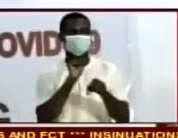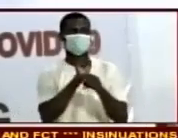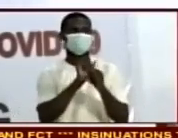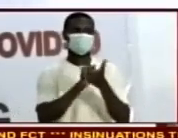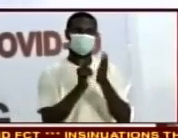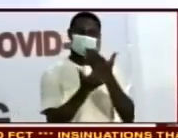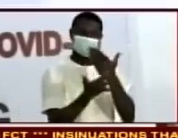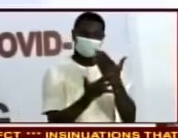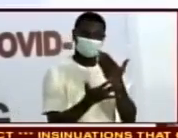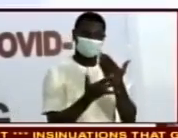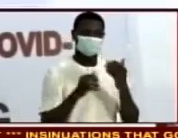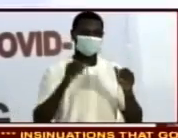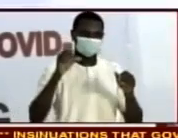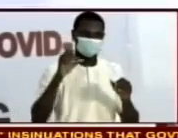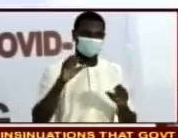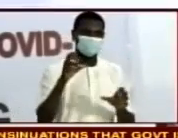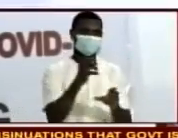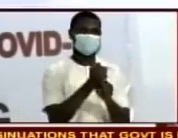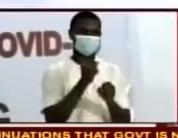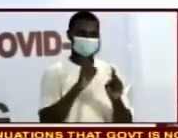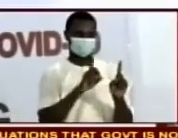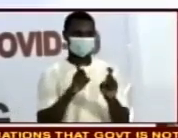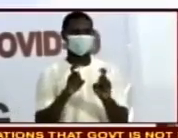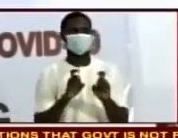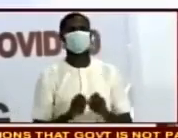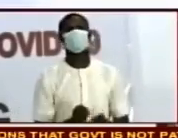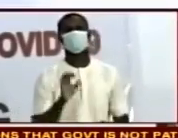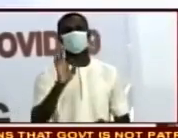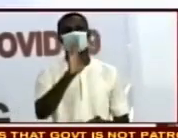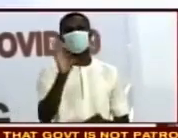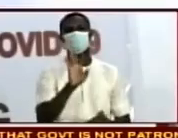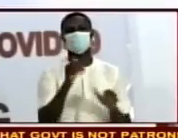Friday had a question on...